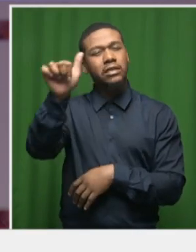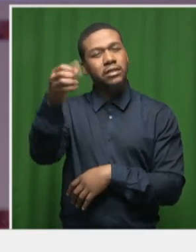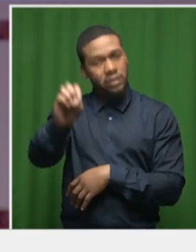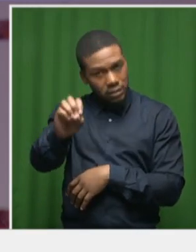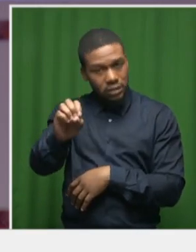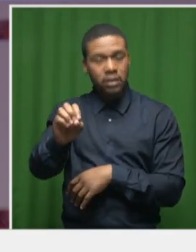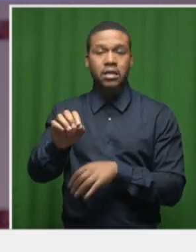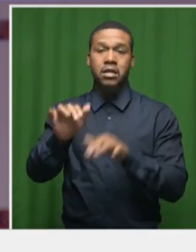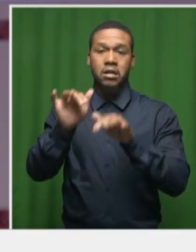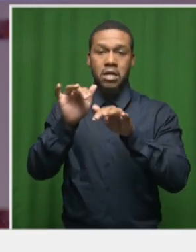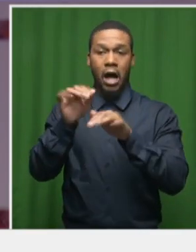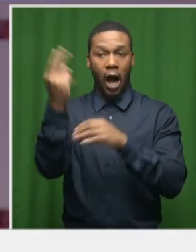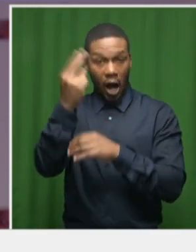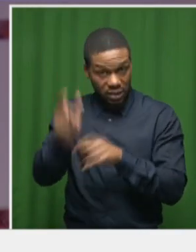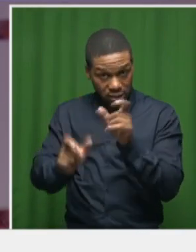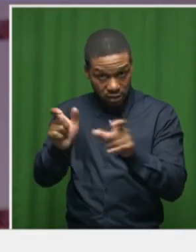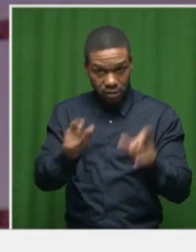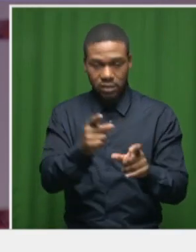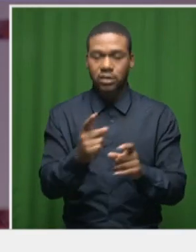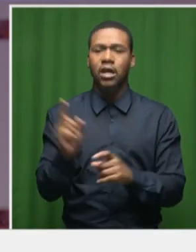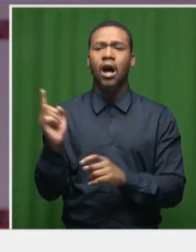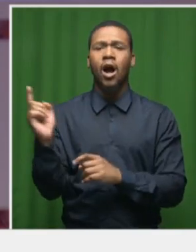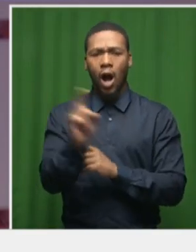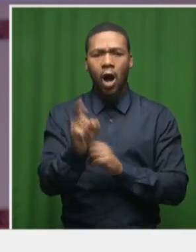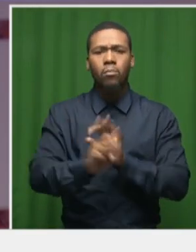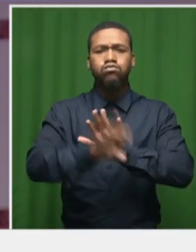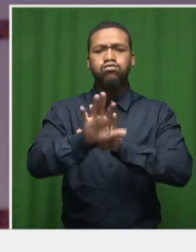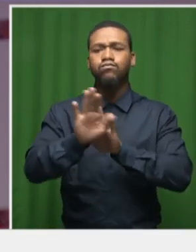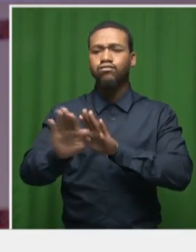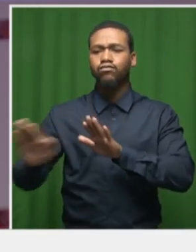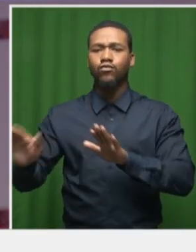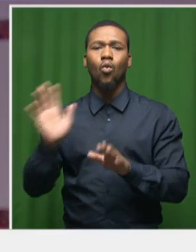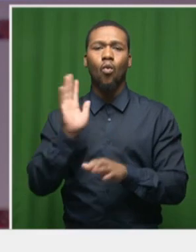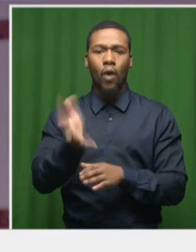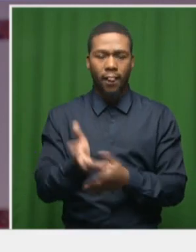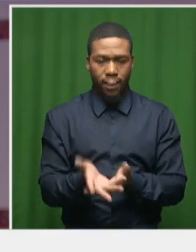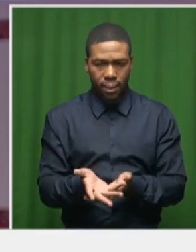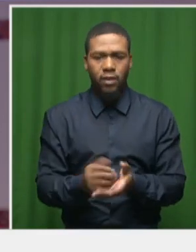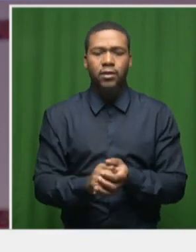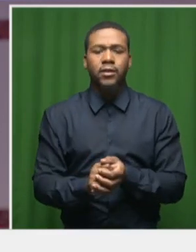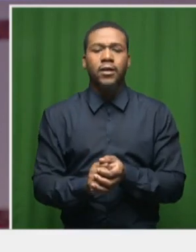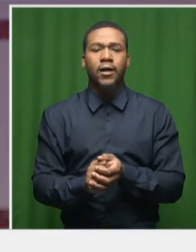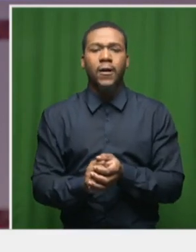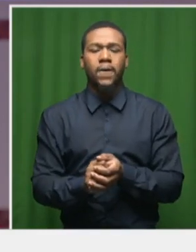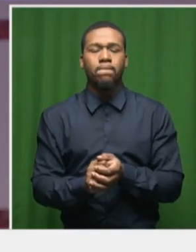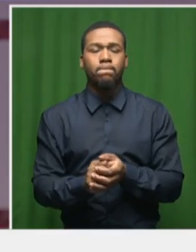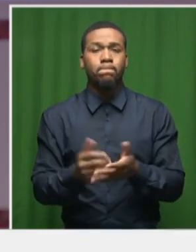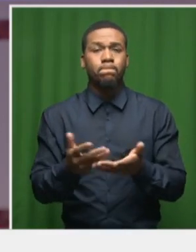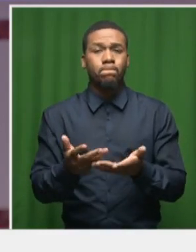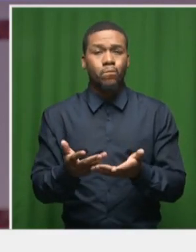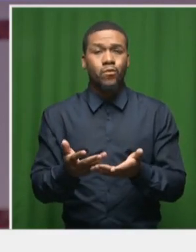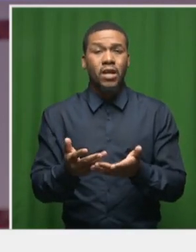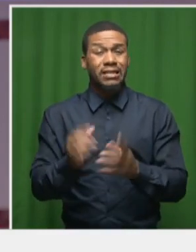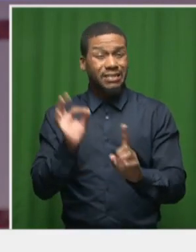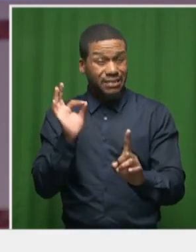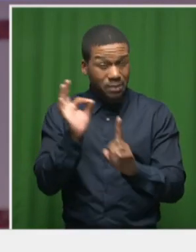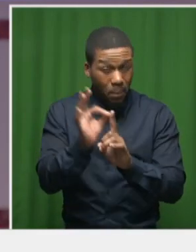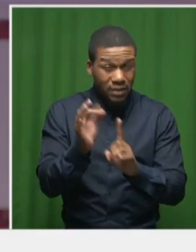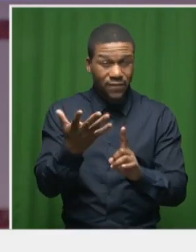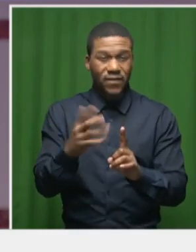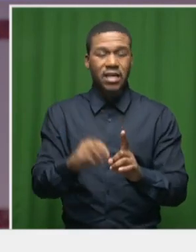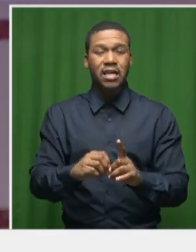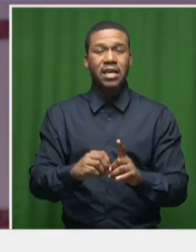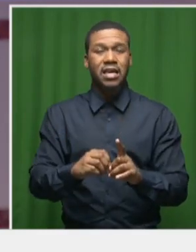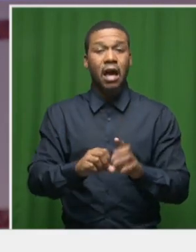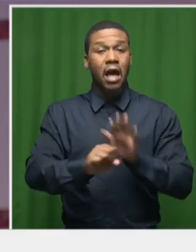participating. And then in addition to that, they're kind of special projects, for example, the Woman to Watch Award, or specific exhibitions that people